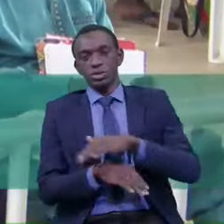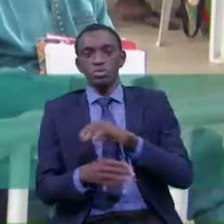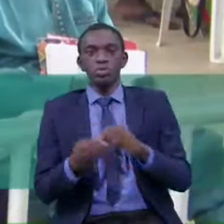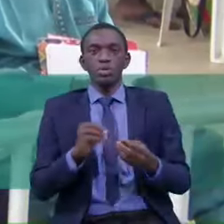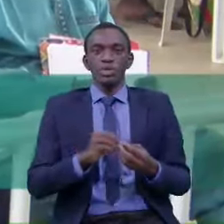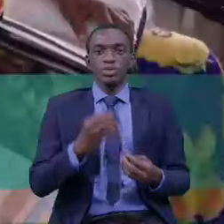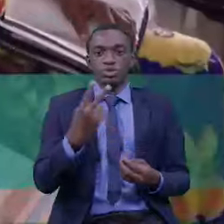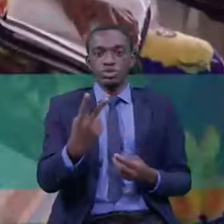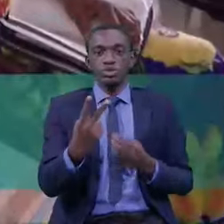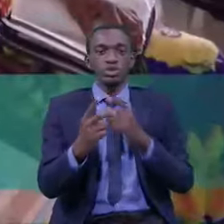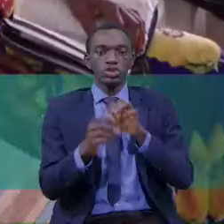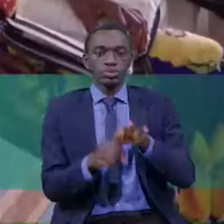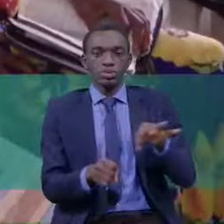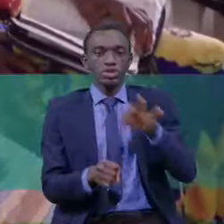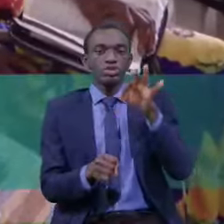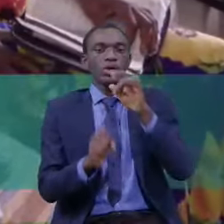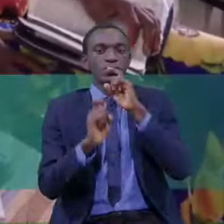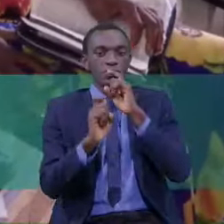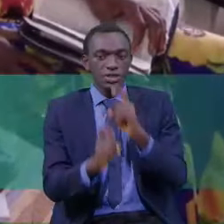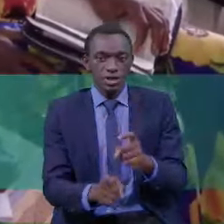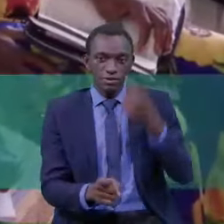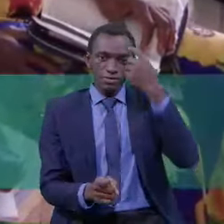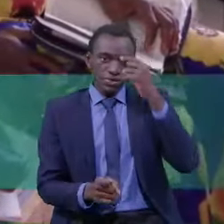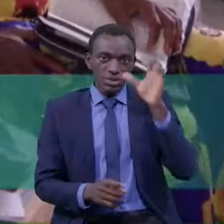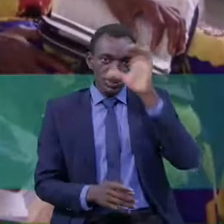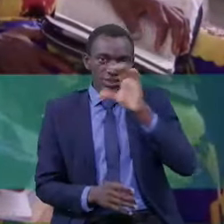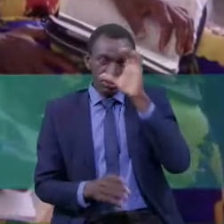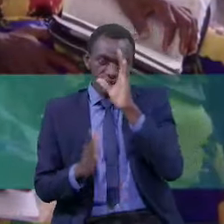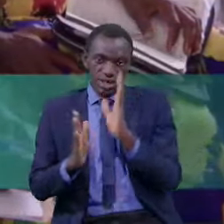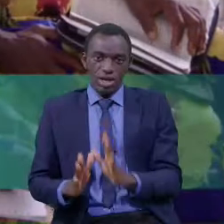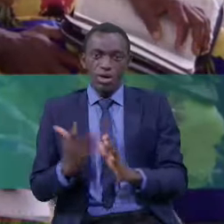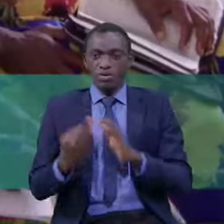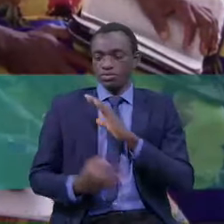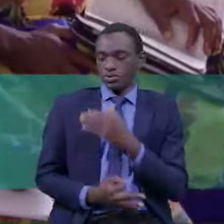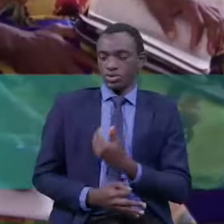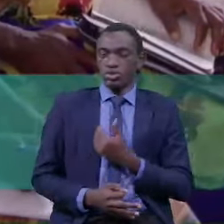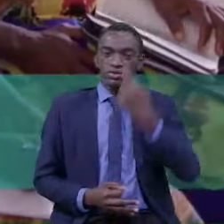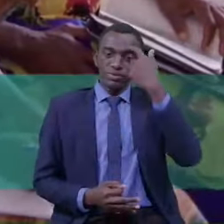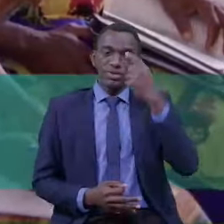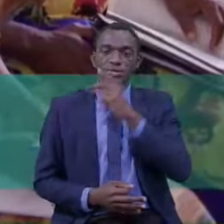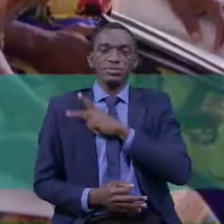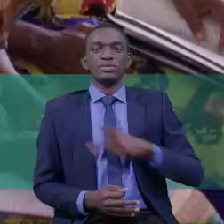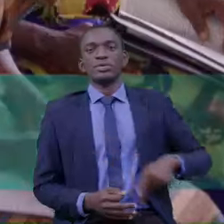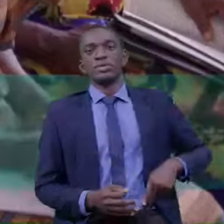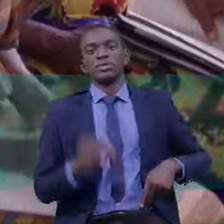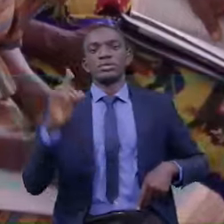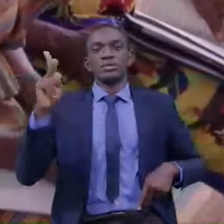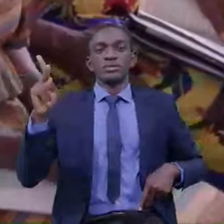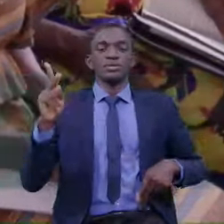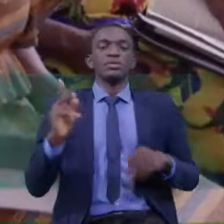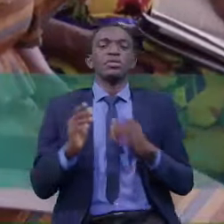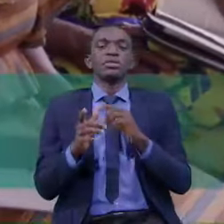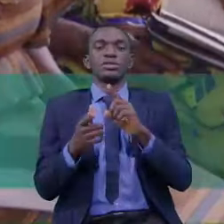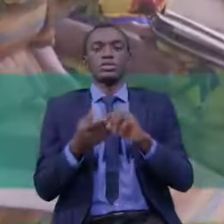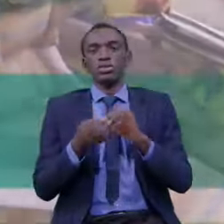for seekers of souls for the king. Number three, we're looking at